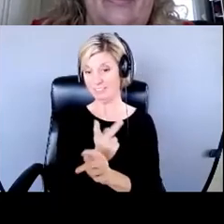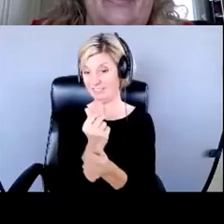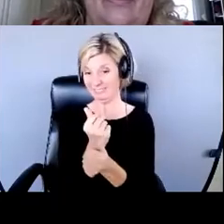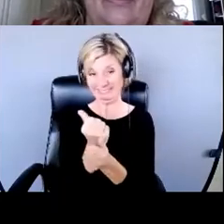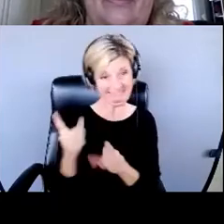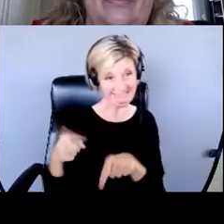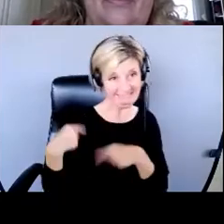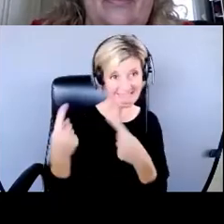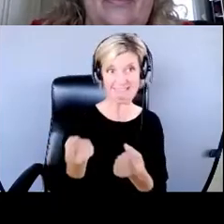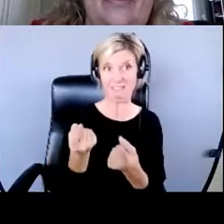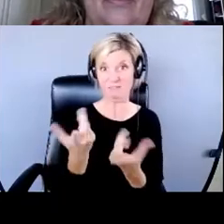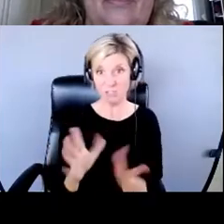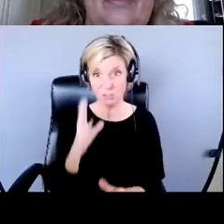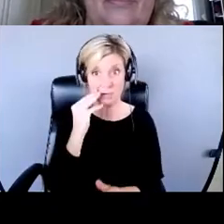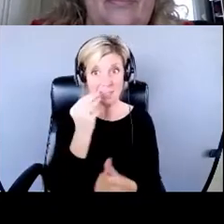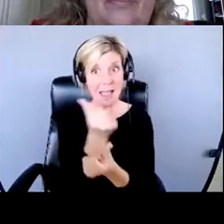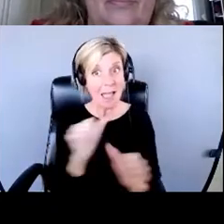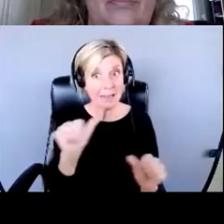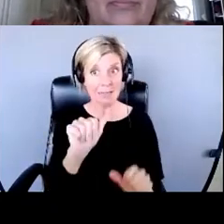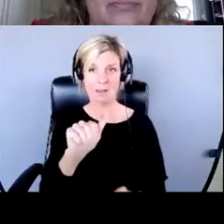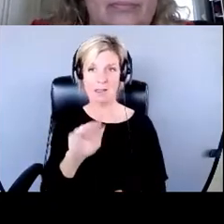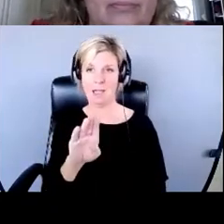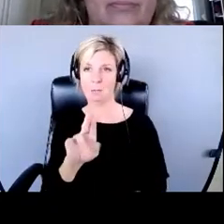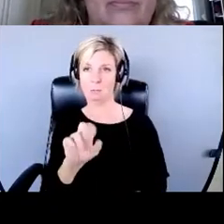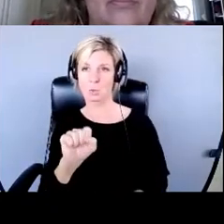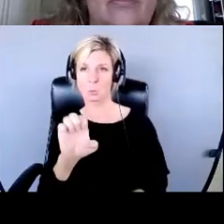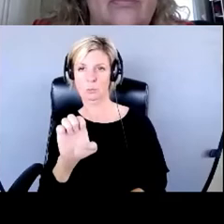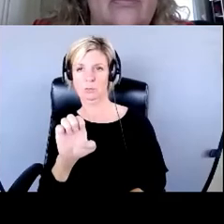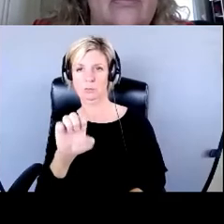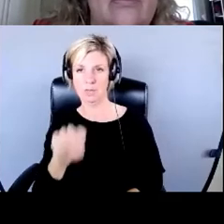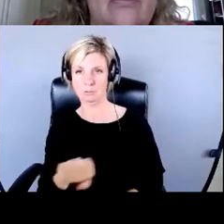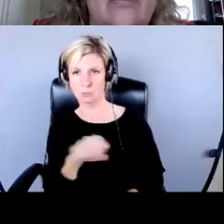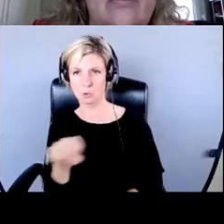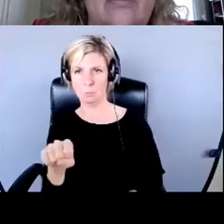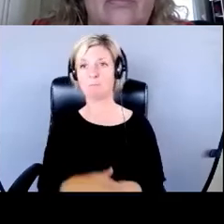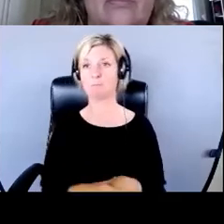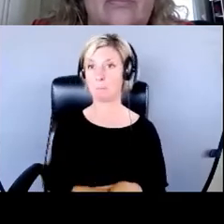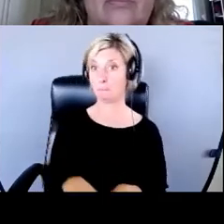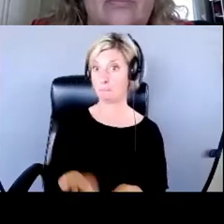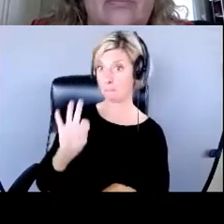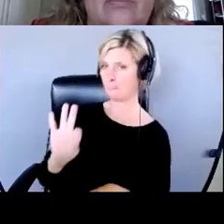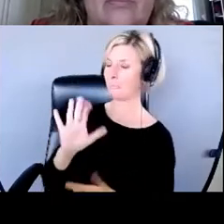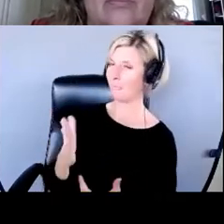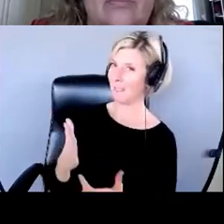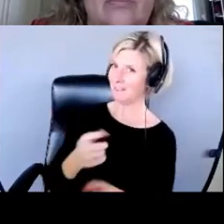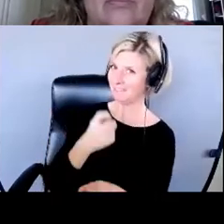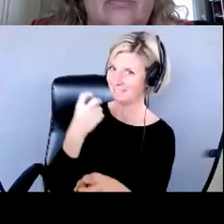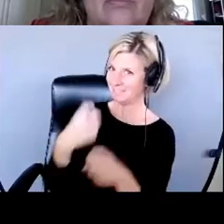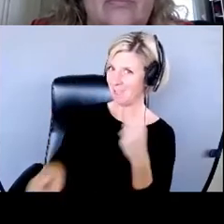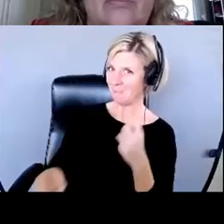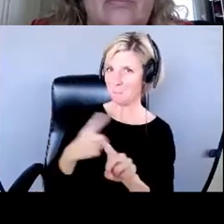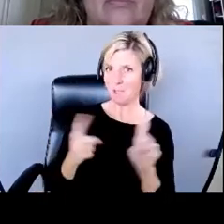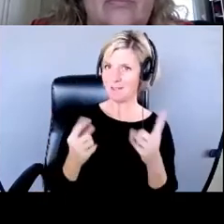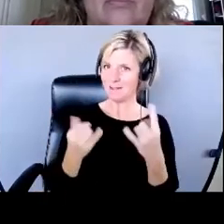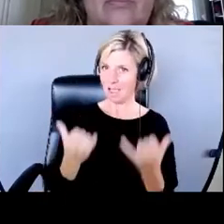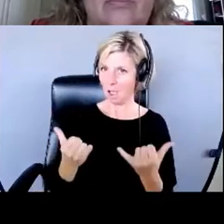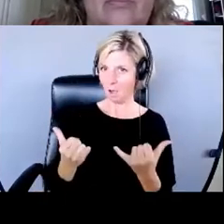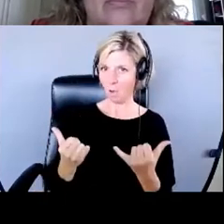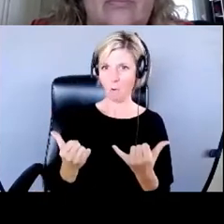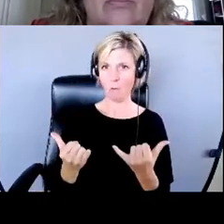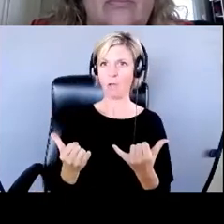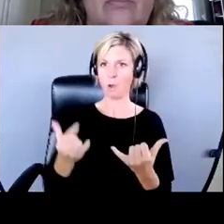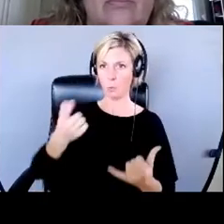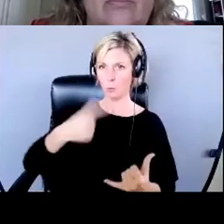And this sounds already pretty tricky, but I assume, everything we look at these days, we look at it with also the